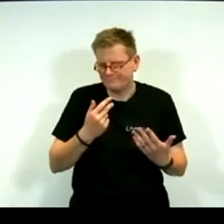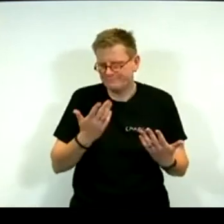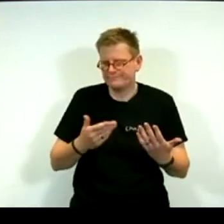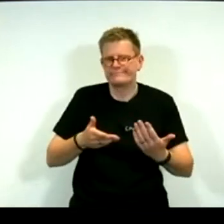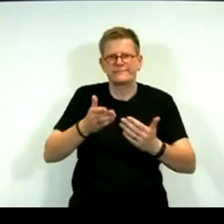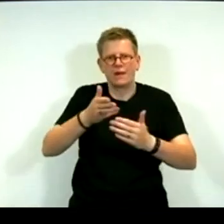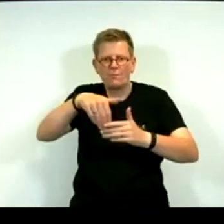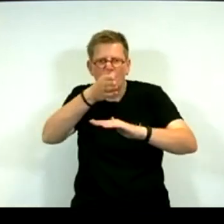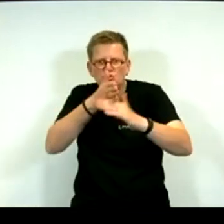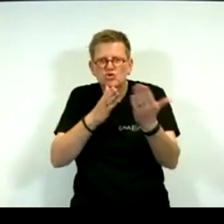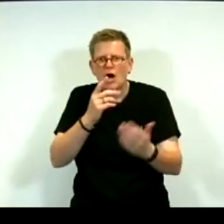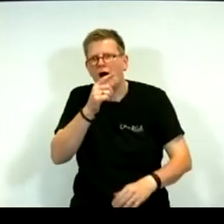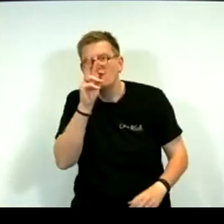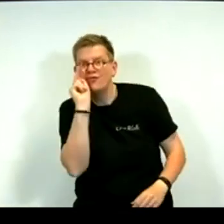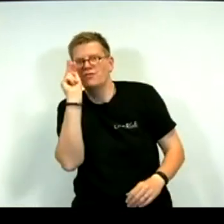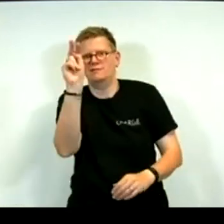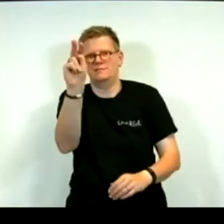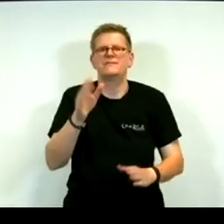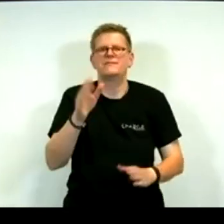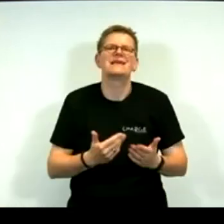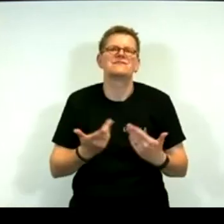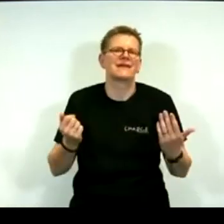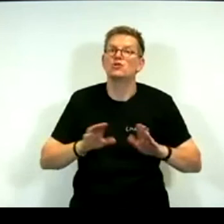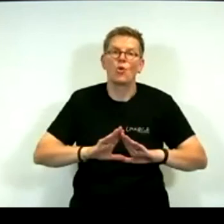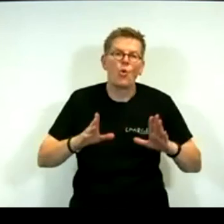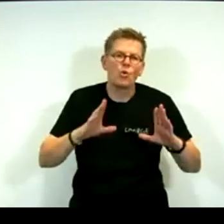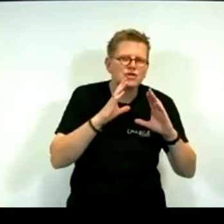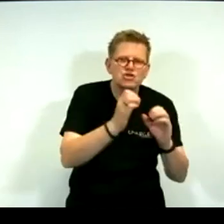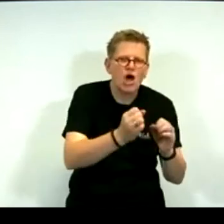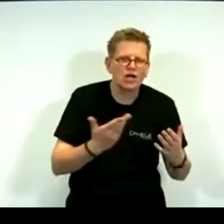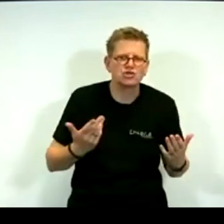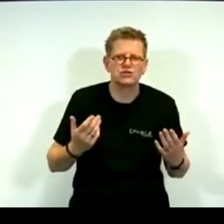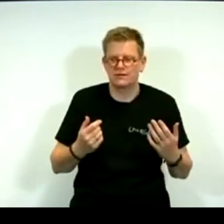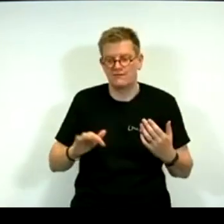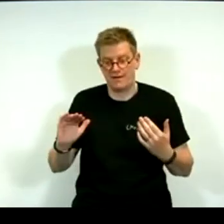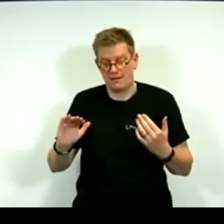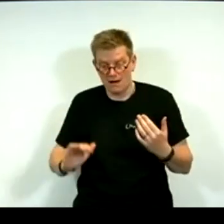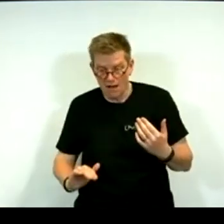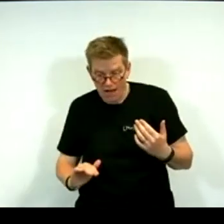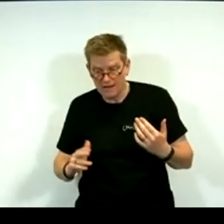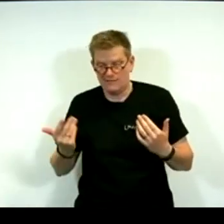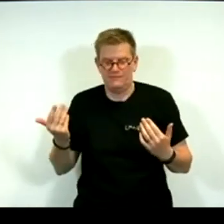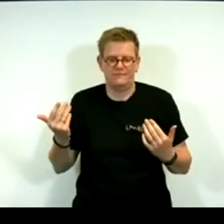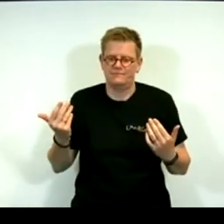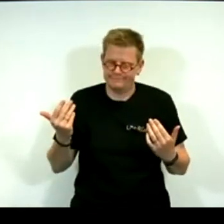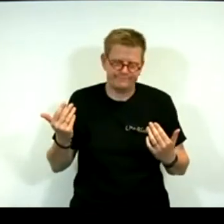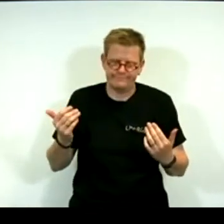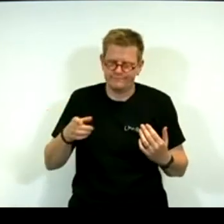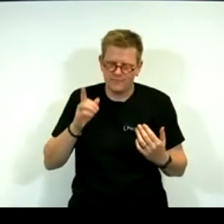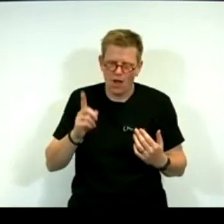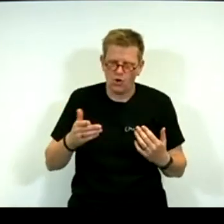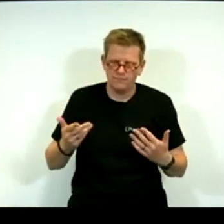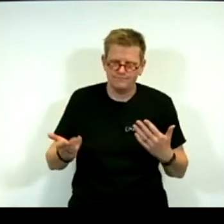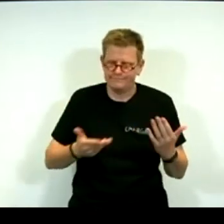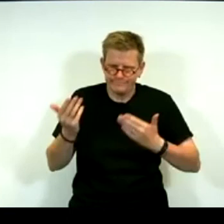age, even without charge, she would still be developing vision. And with a good vision teacher, you can come